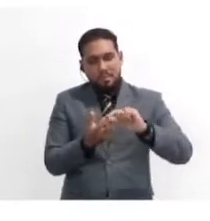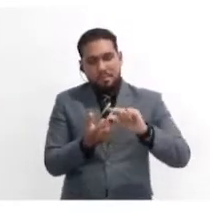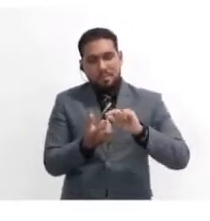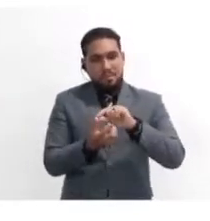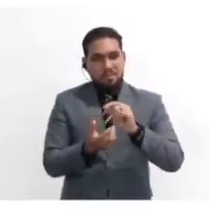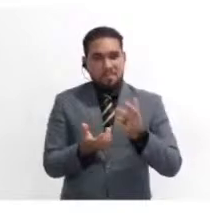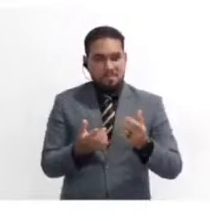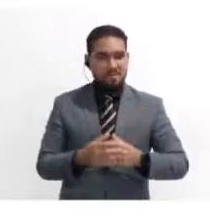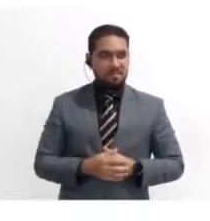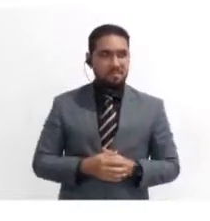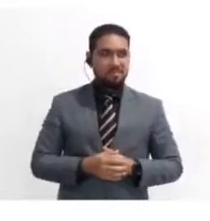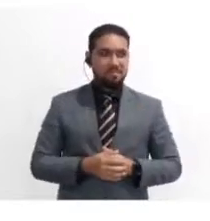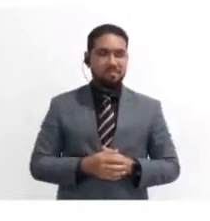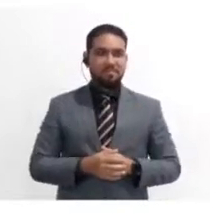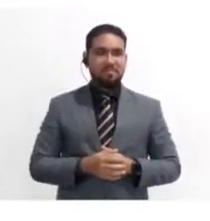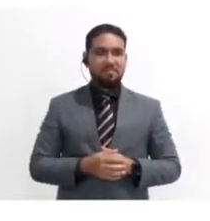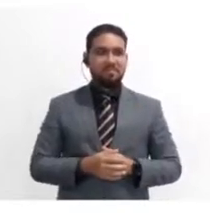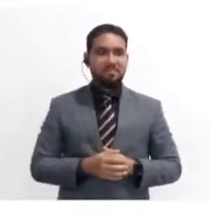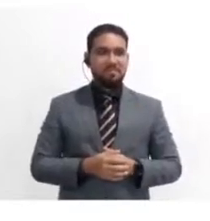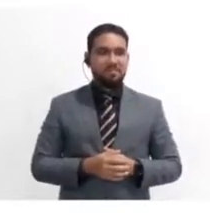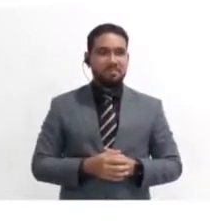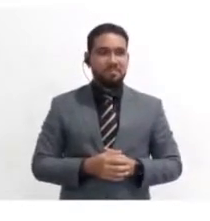Okay, so